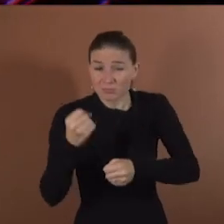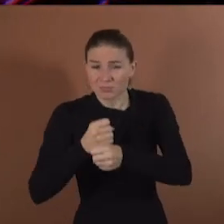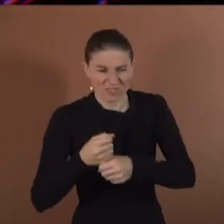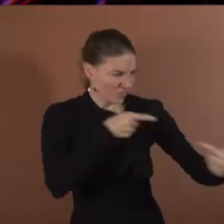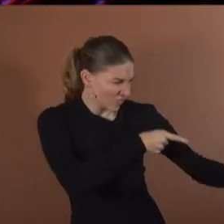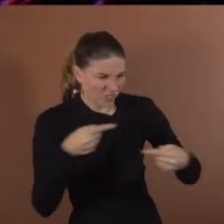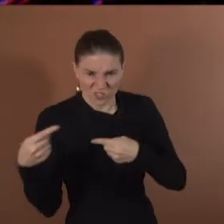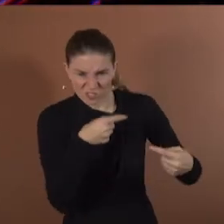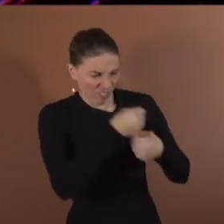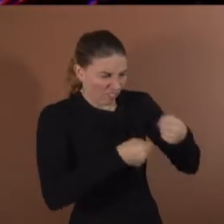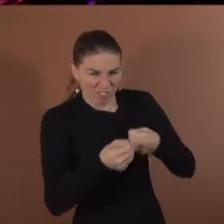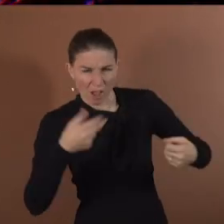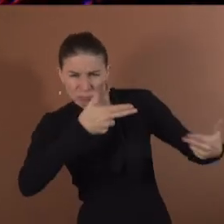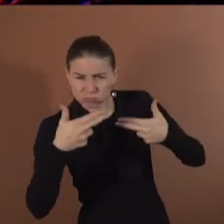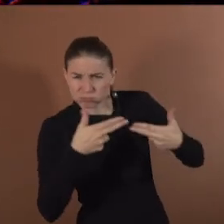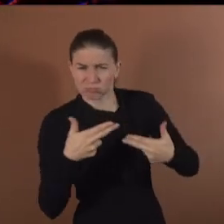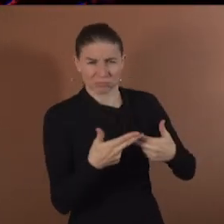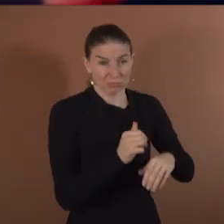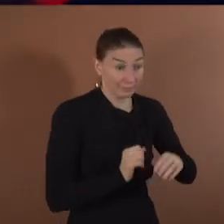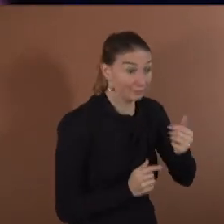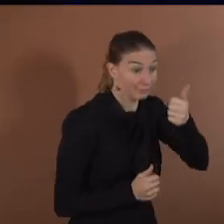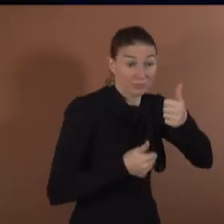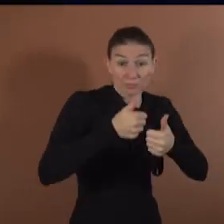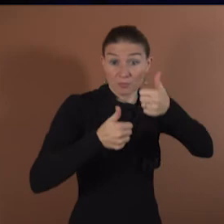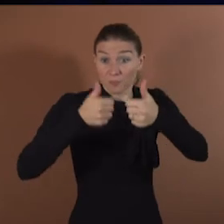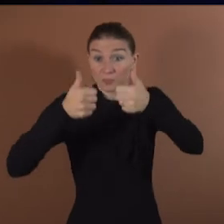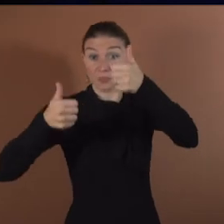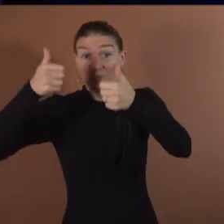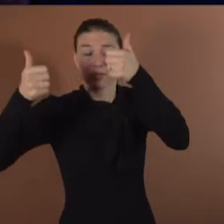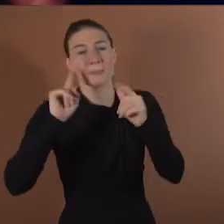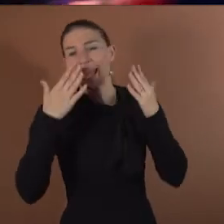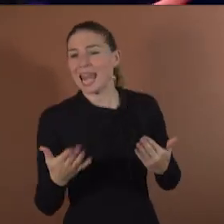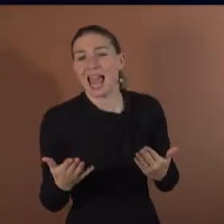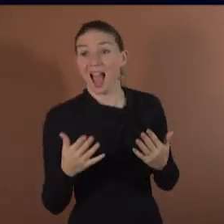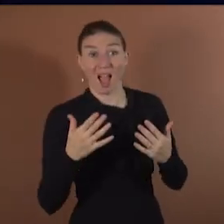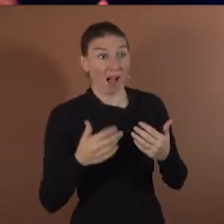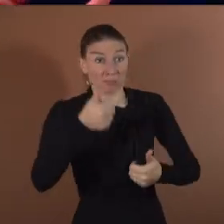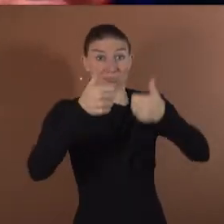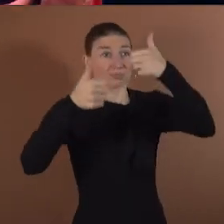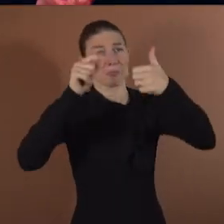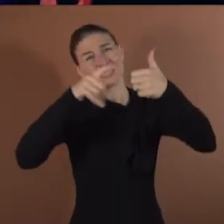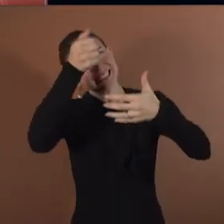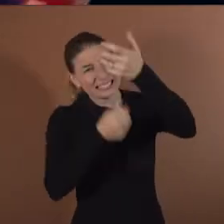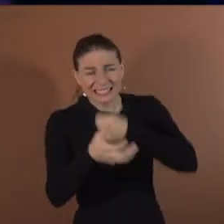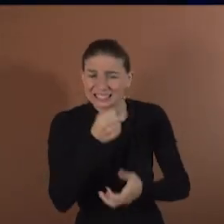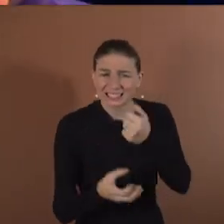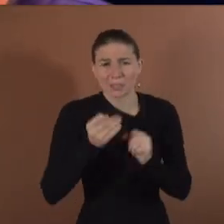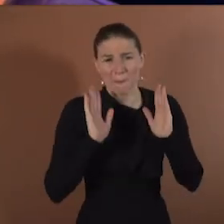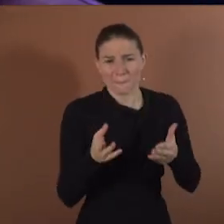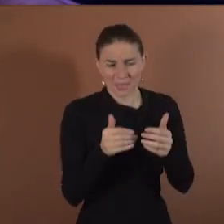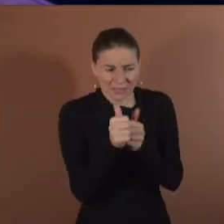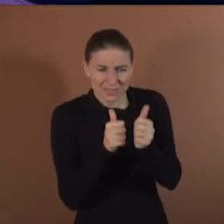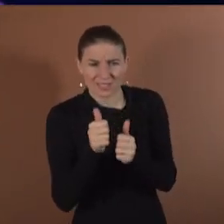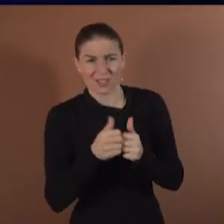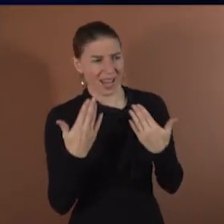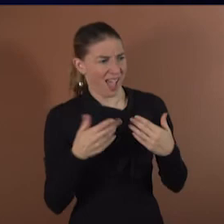the global problems, which are out of the reach of any nation, and we desperately need cooperation to fix them. On the other hand, you have nations competing against each